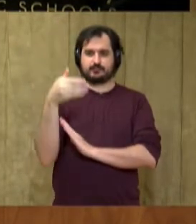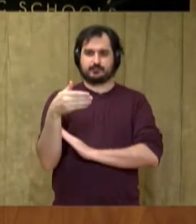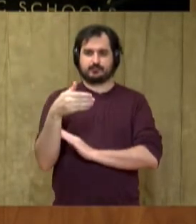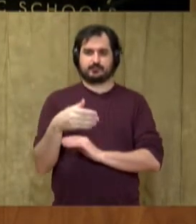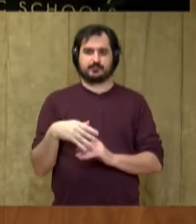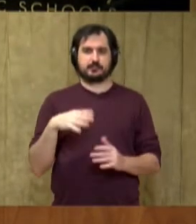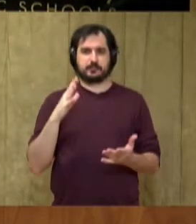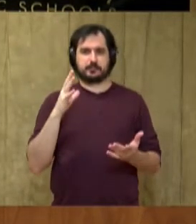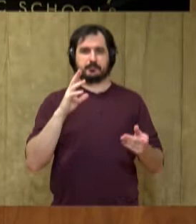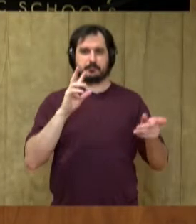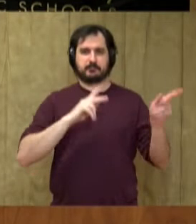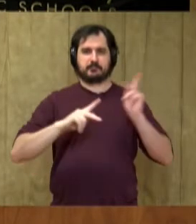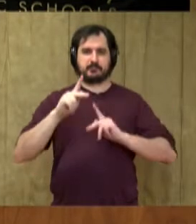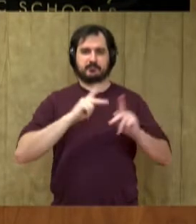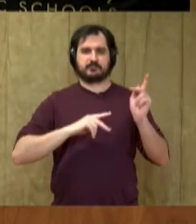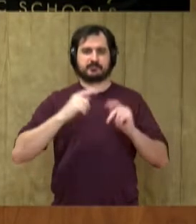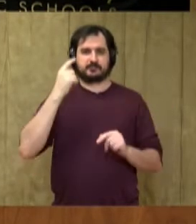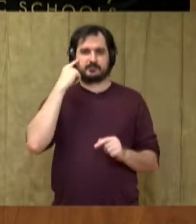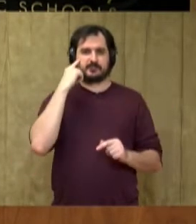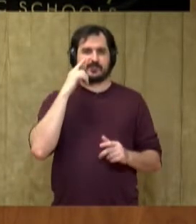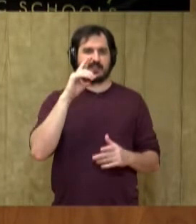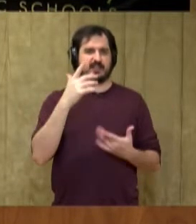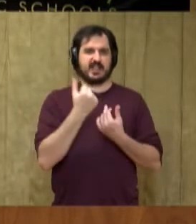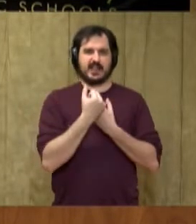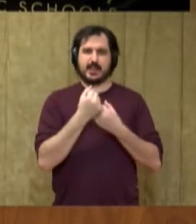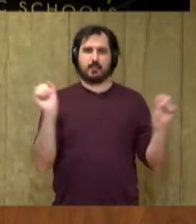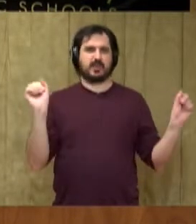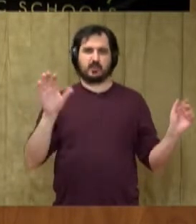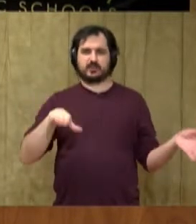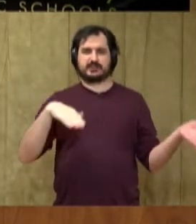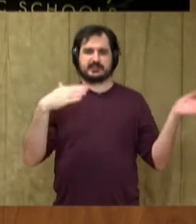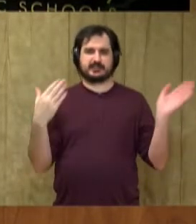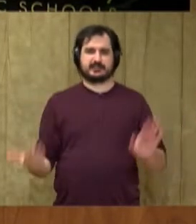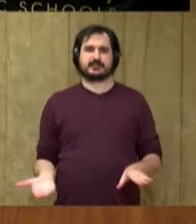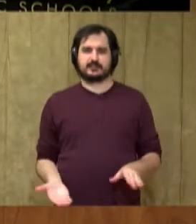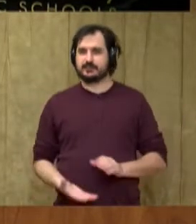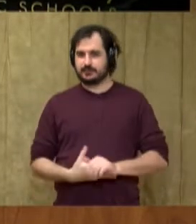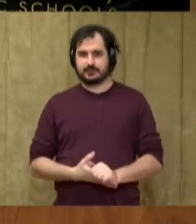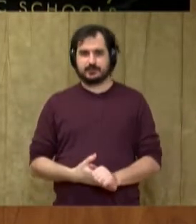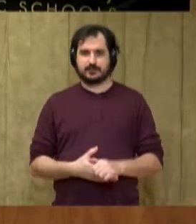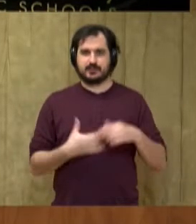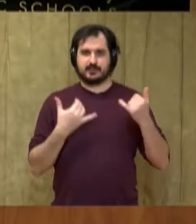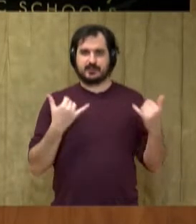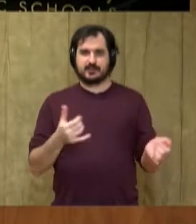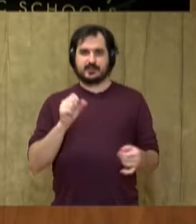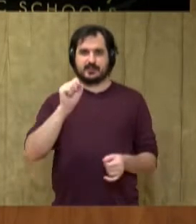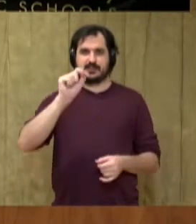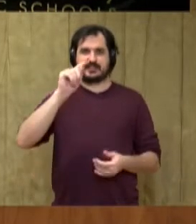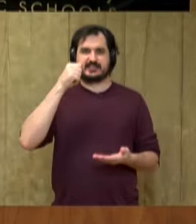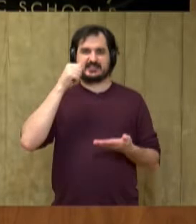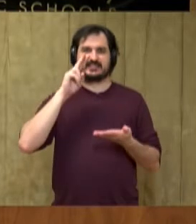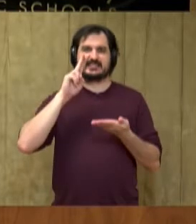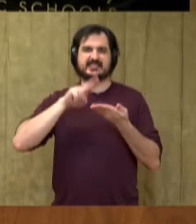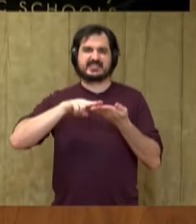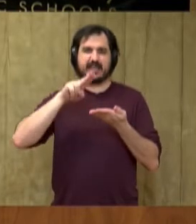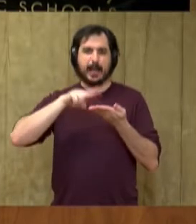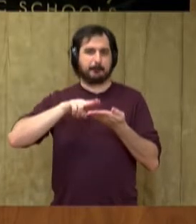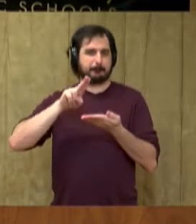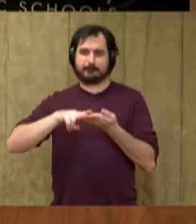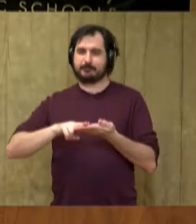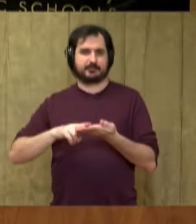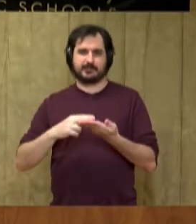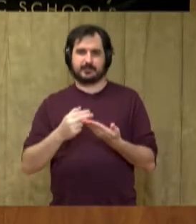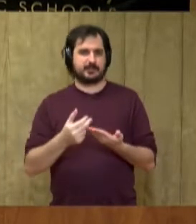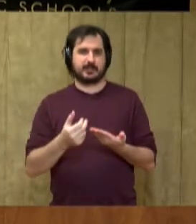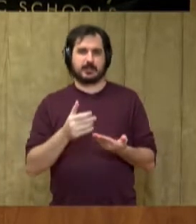of liberty. Nobody in America would even distribute the stamps. 4 months later,